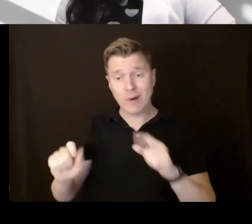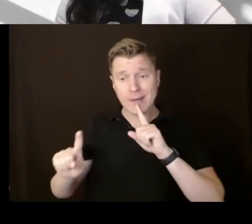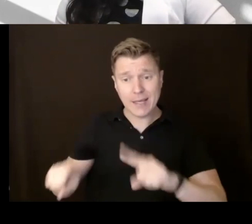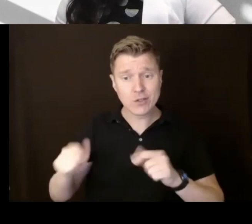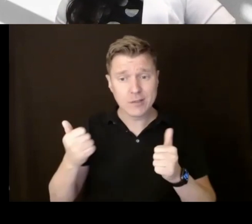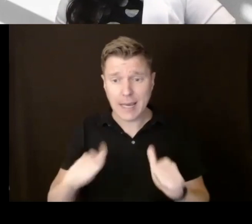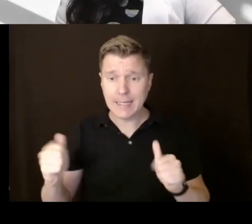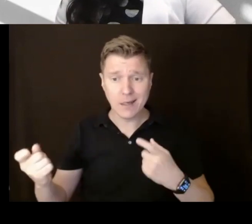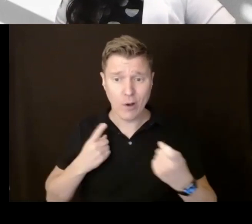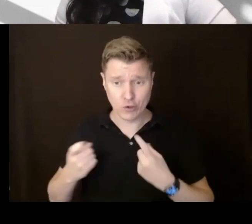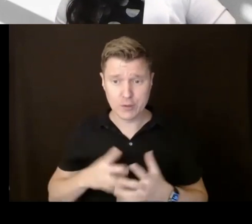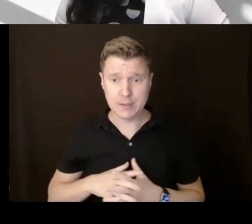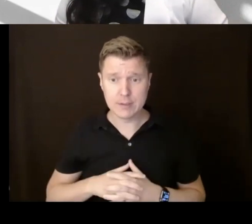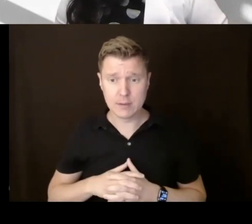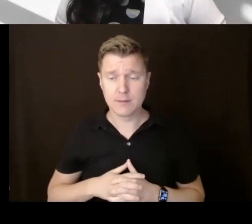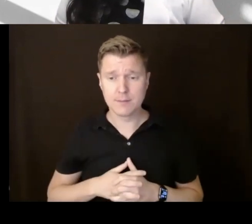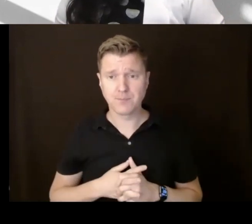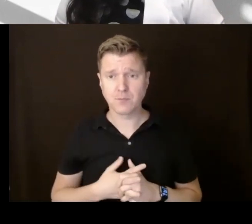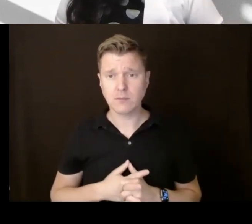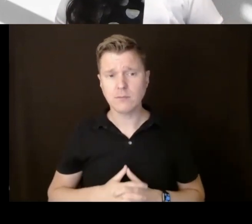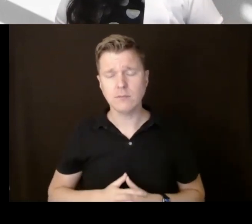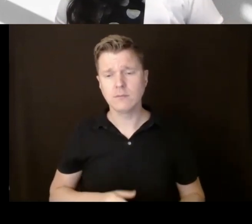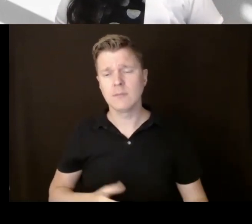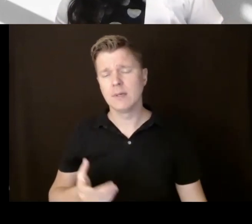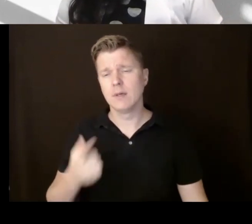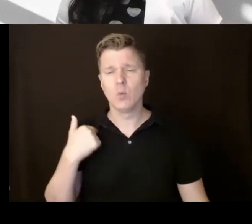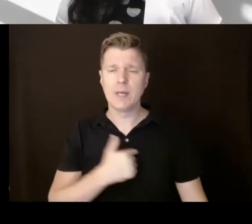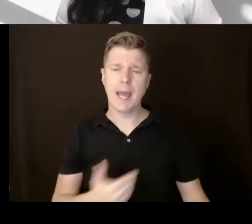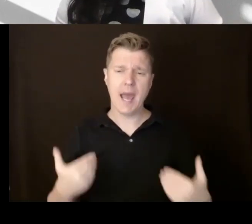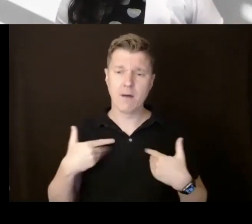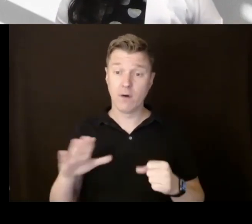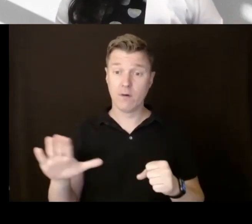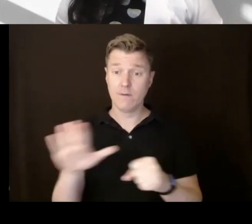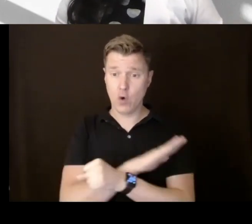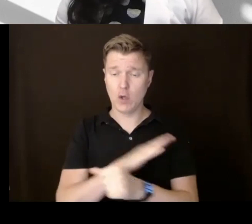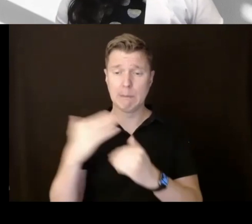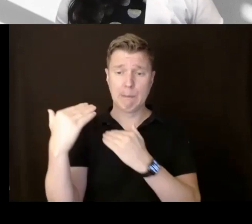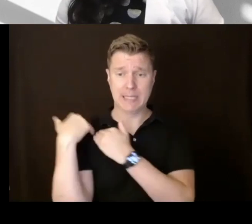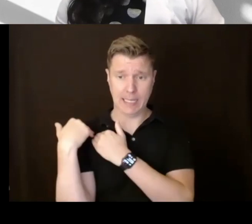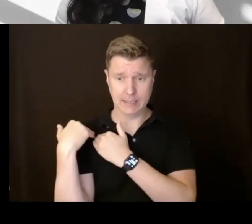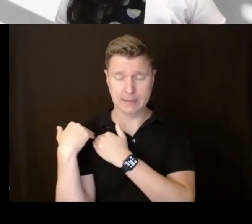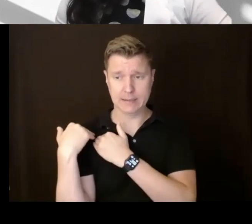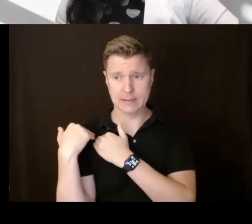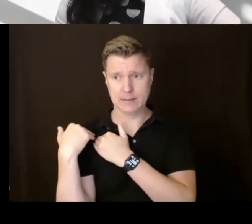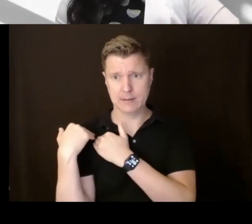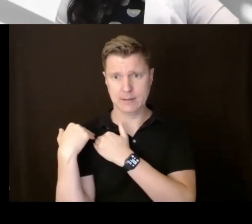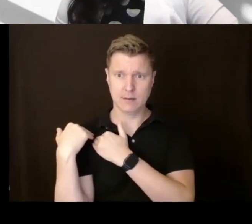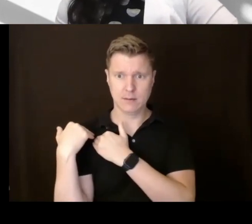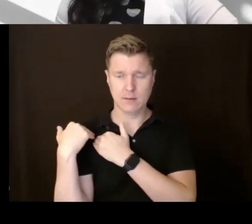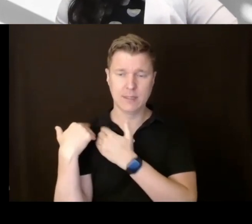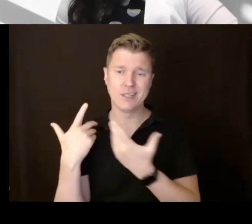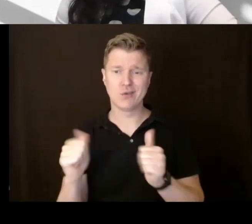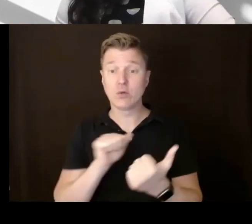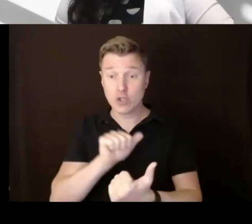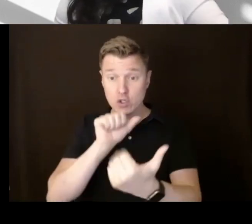have. We do have, we do have a kind of pretty full plate in terms of like trying to address